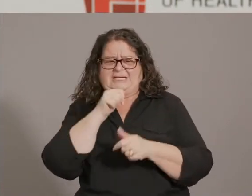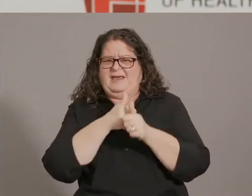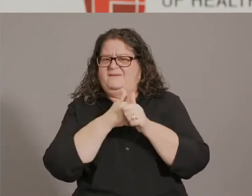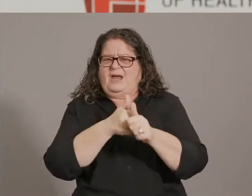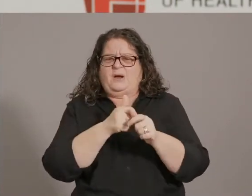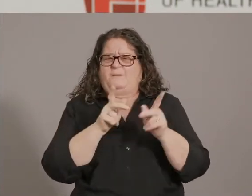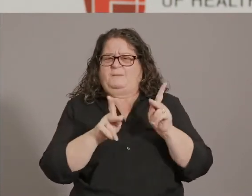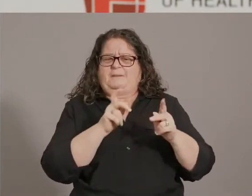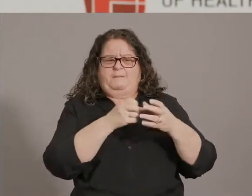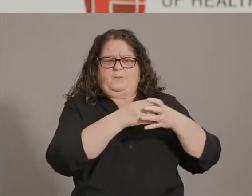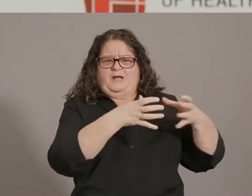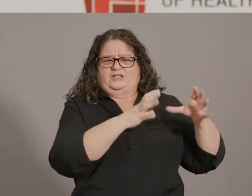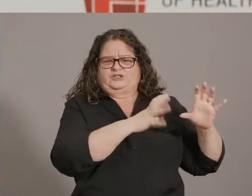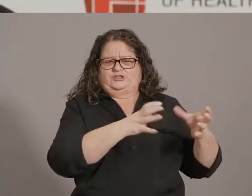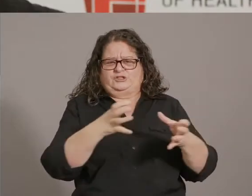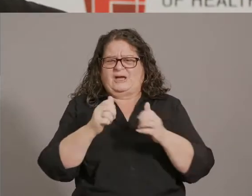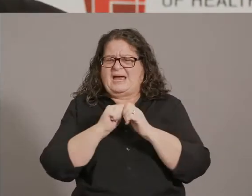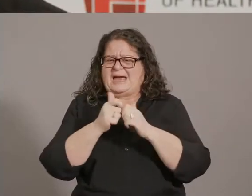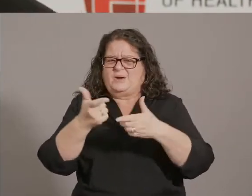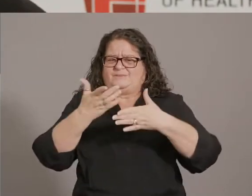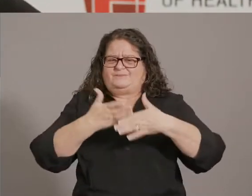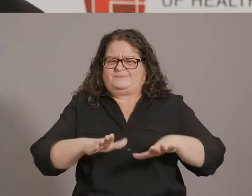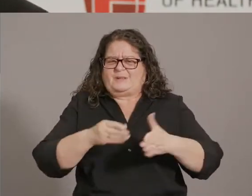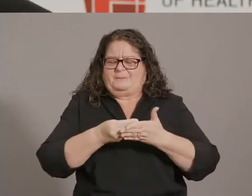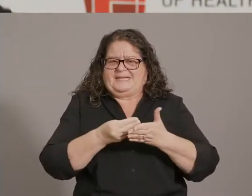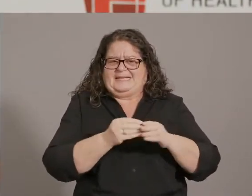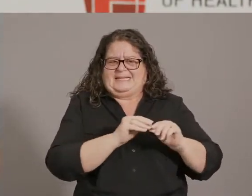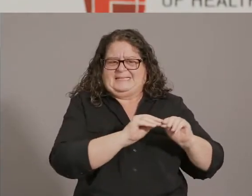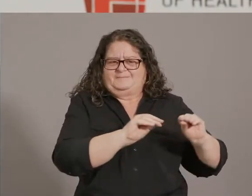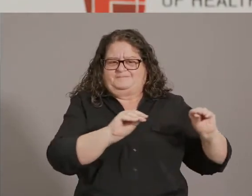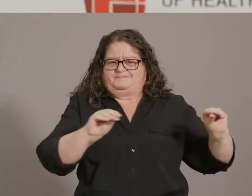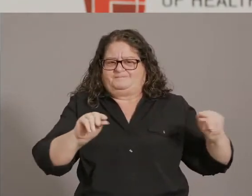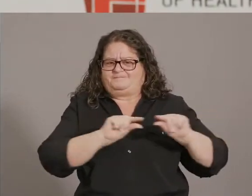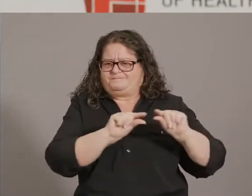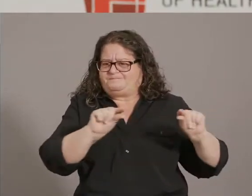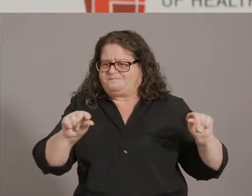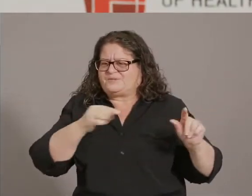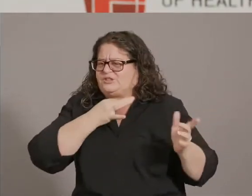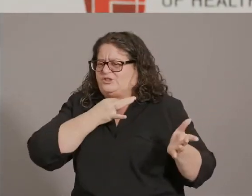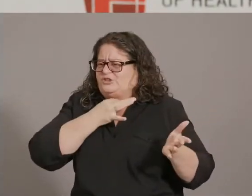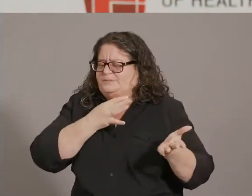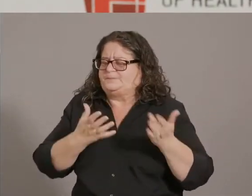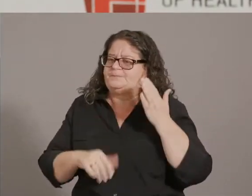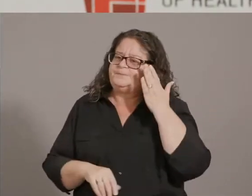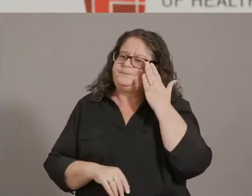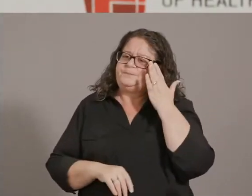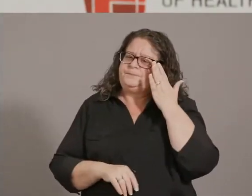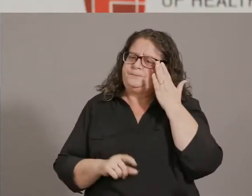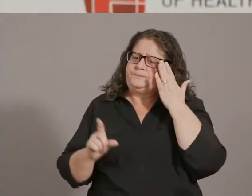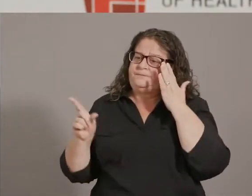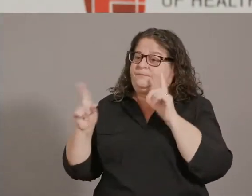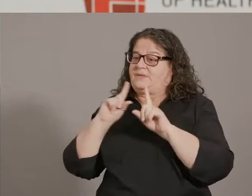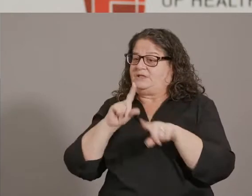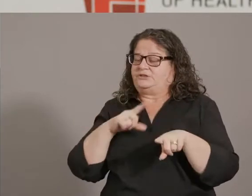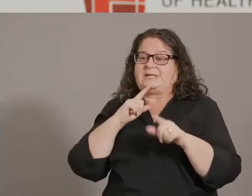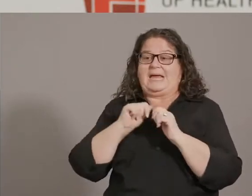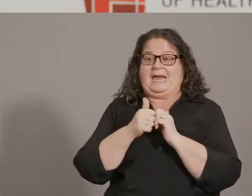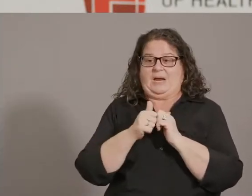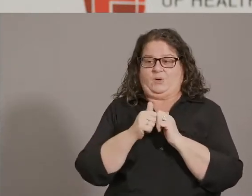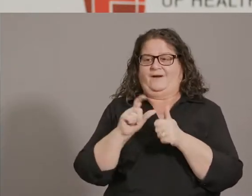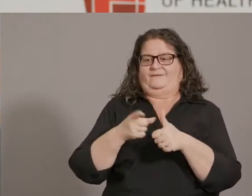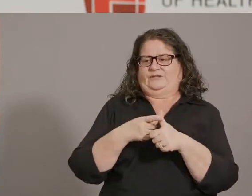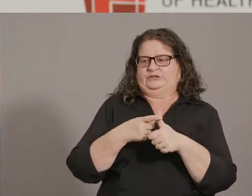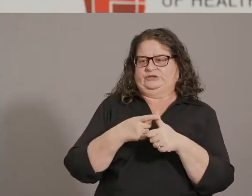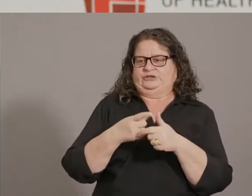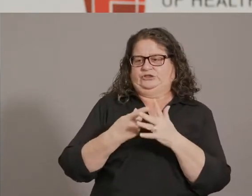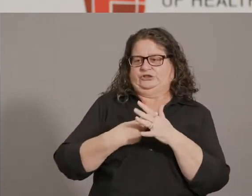you know, how did you divide that money that you just gave out? Yeah, so what they'll do is they'll start with what we call a base. And so